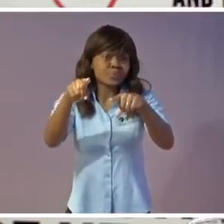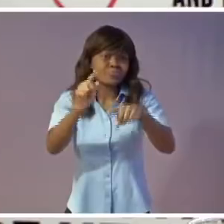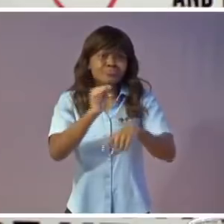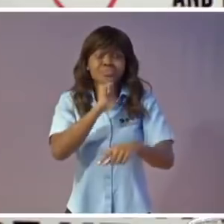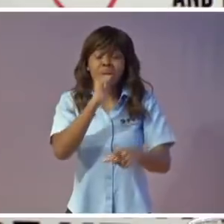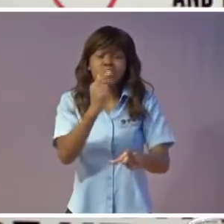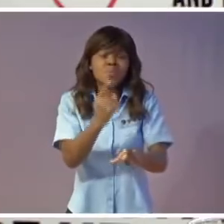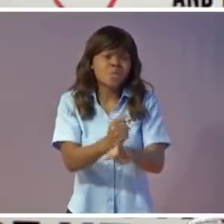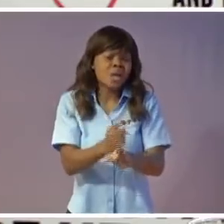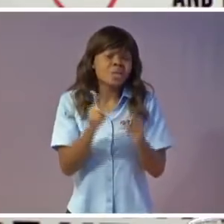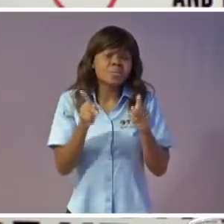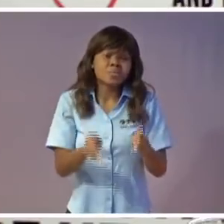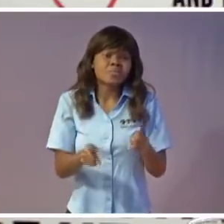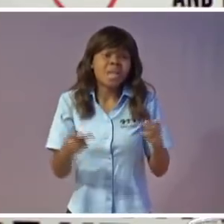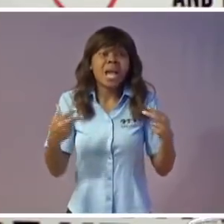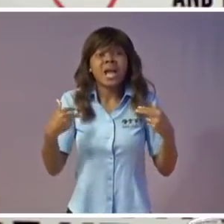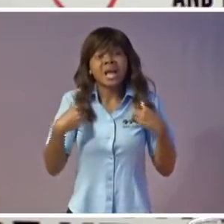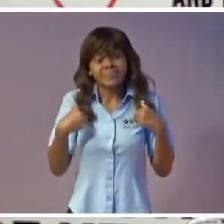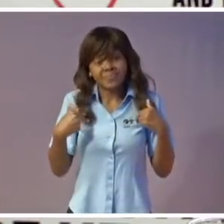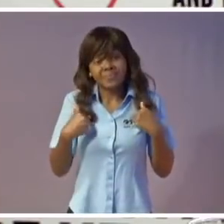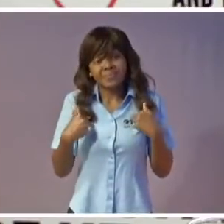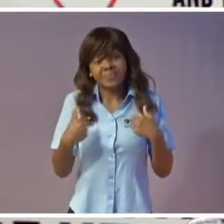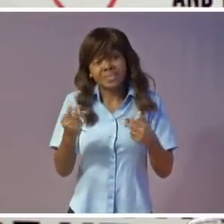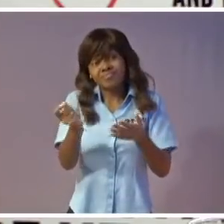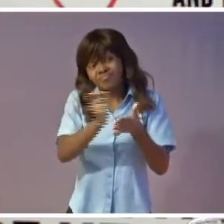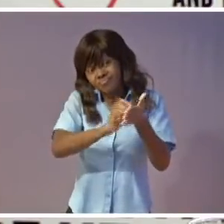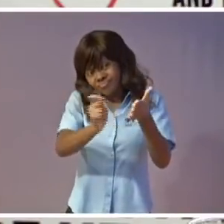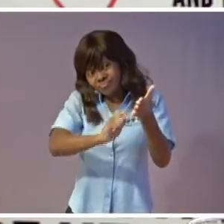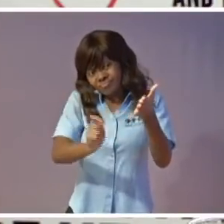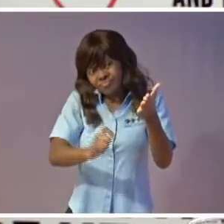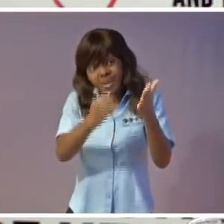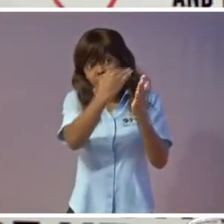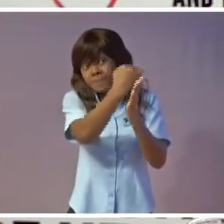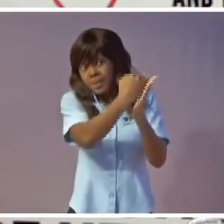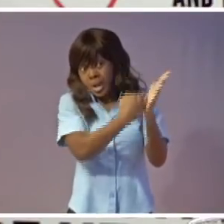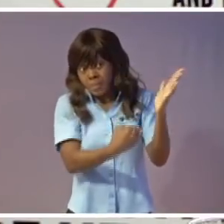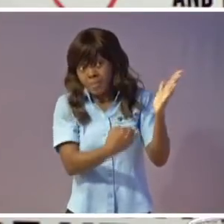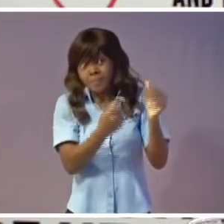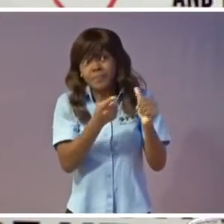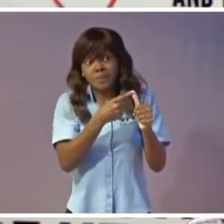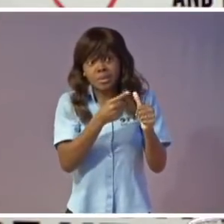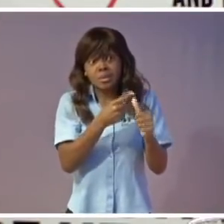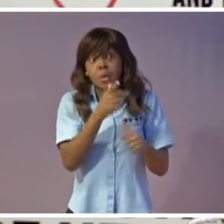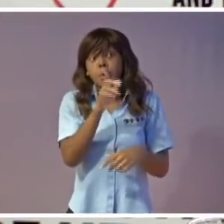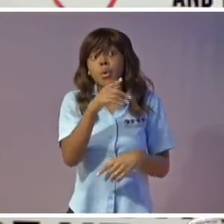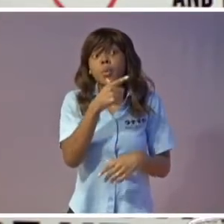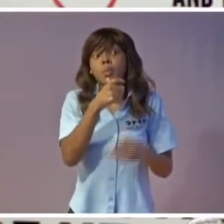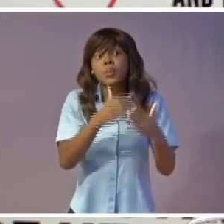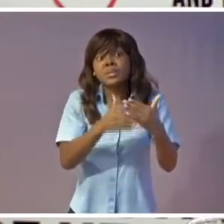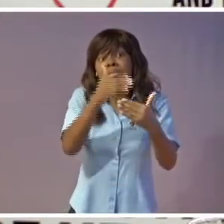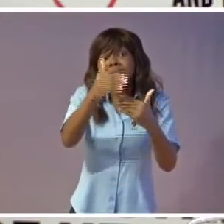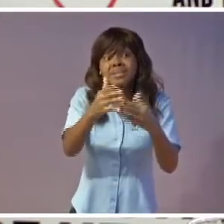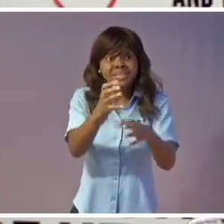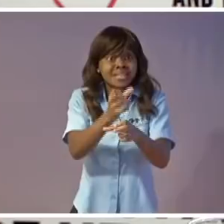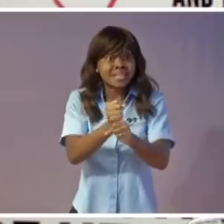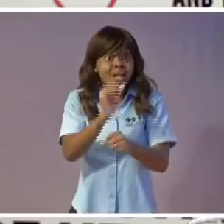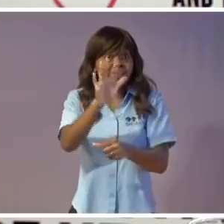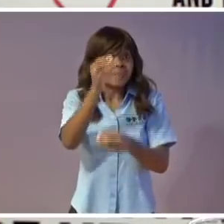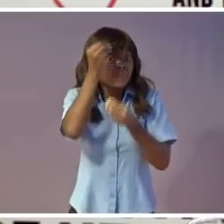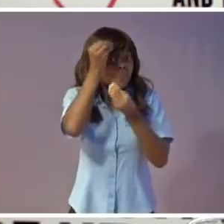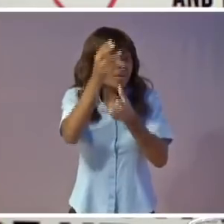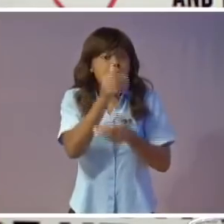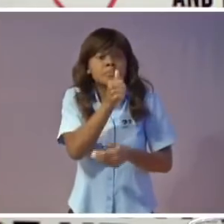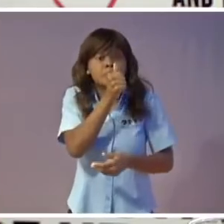That is some of the issues. I do take note of the other issues, and I have sent that to the CEOs over the weekend